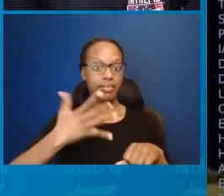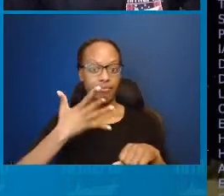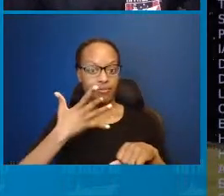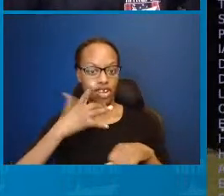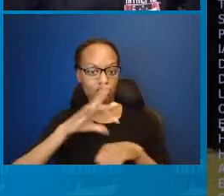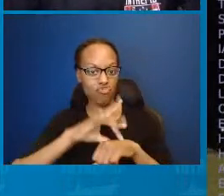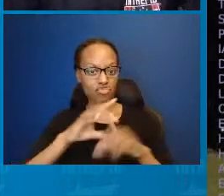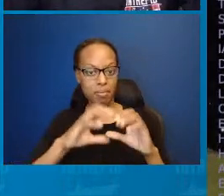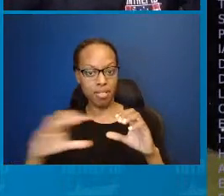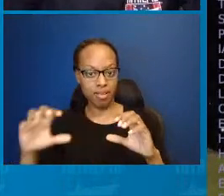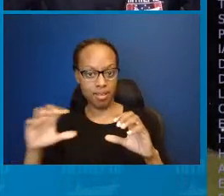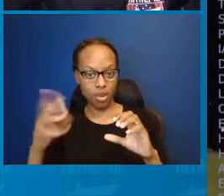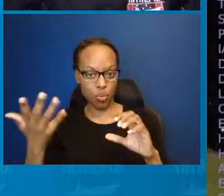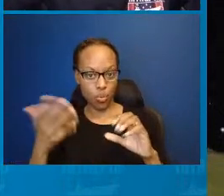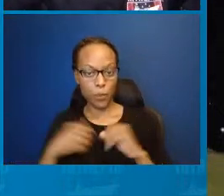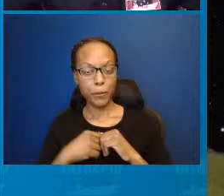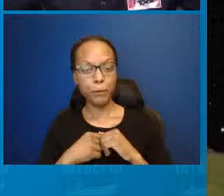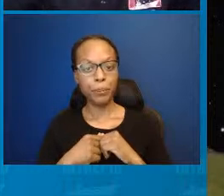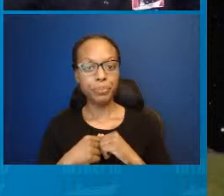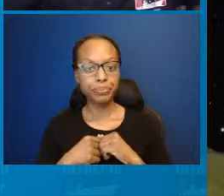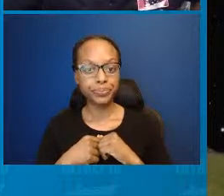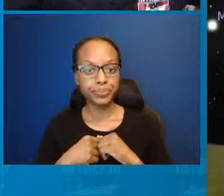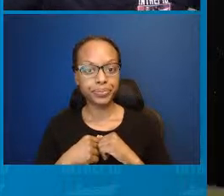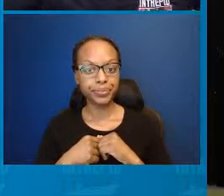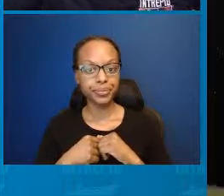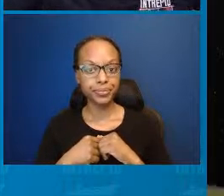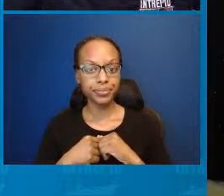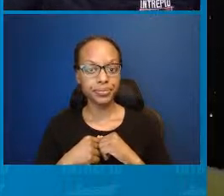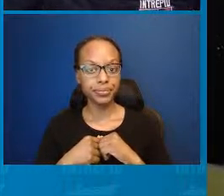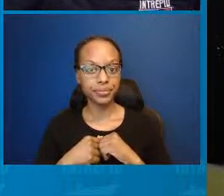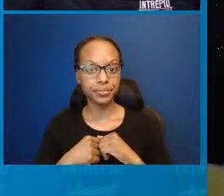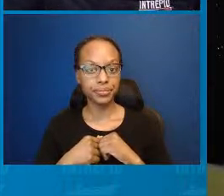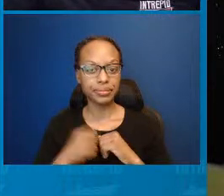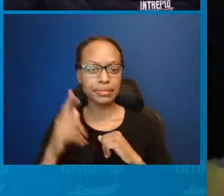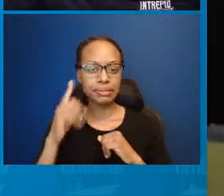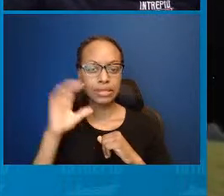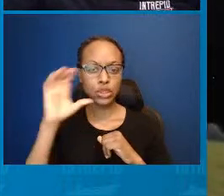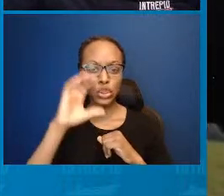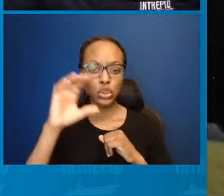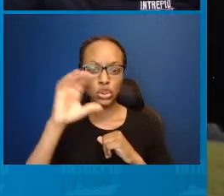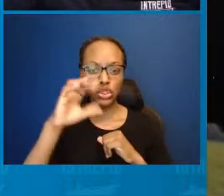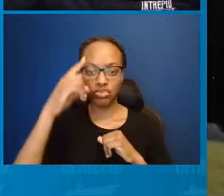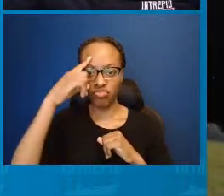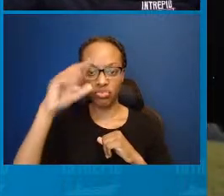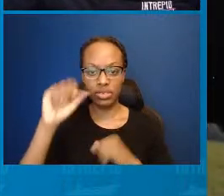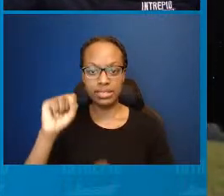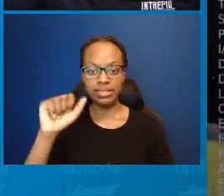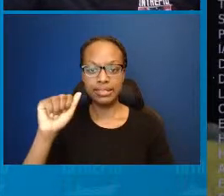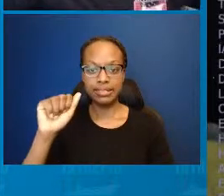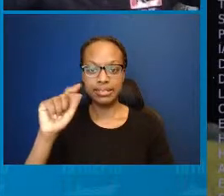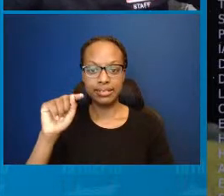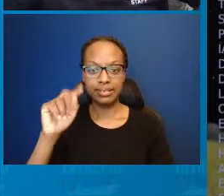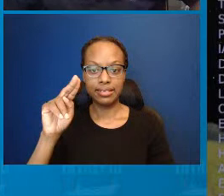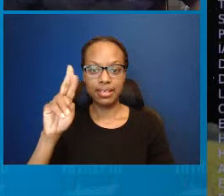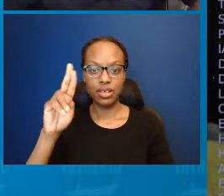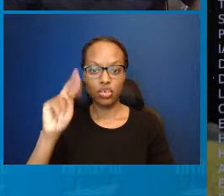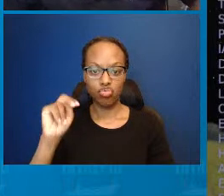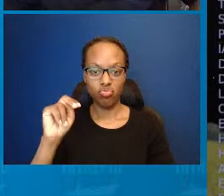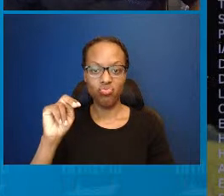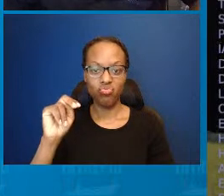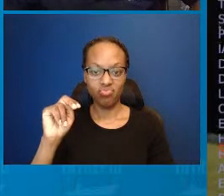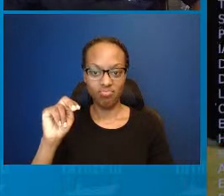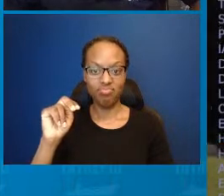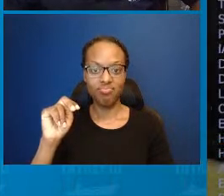We can check out, see if we can find it. See if we can find Saturn. There it is right there. So we can see Saturn